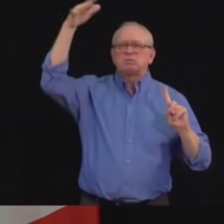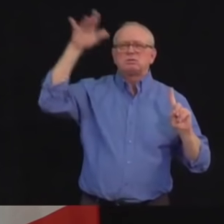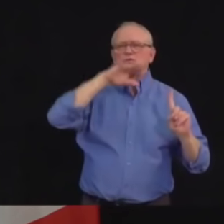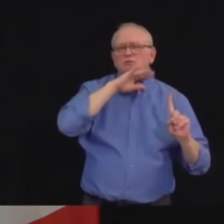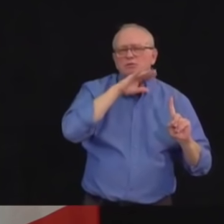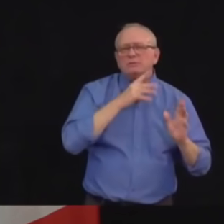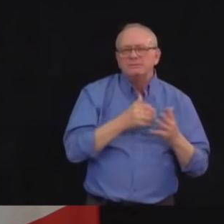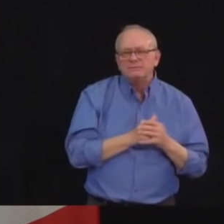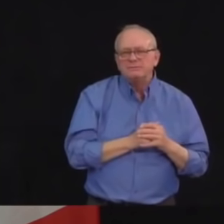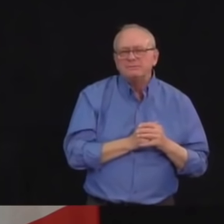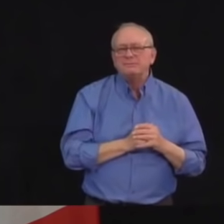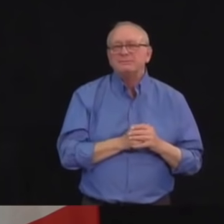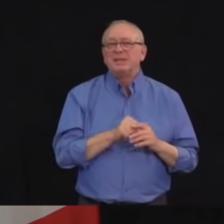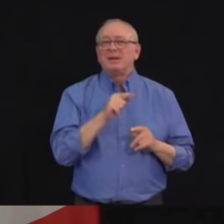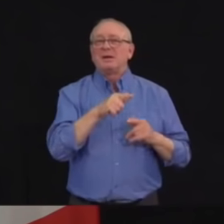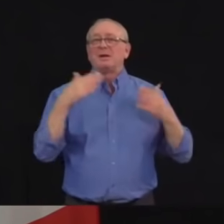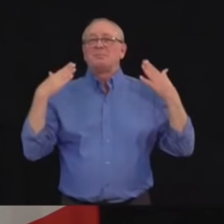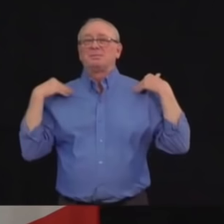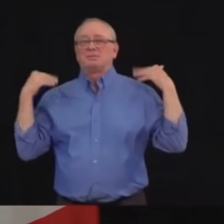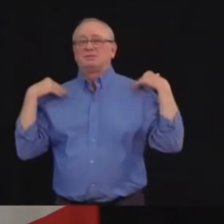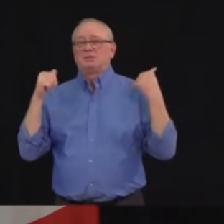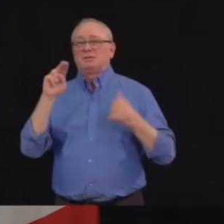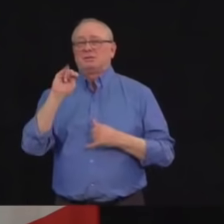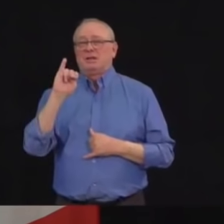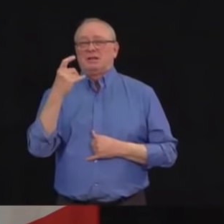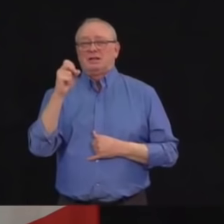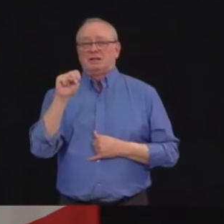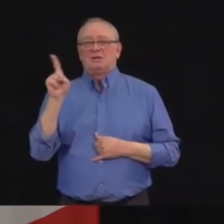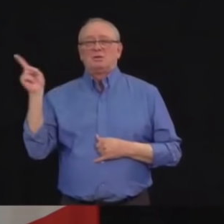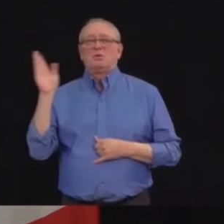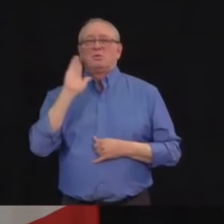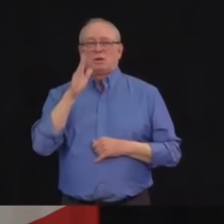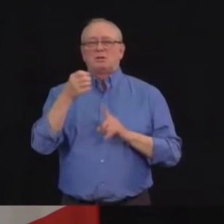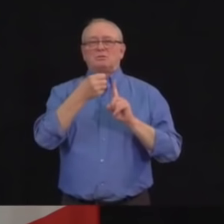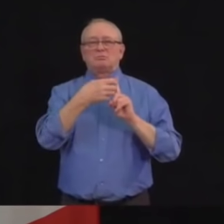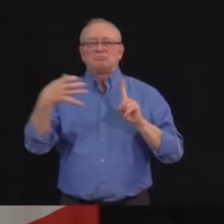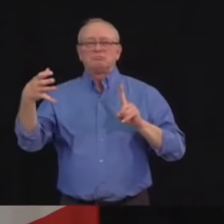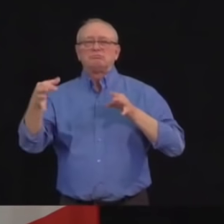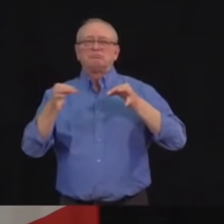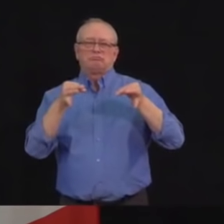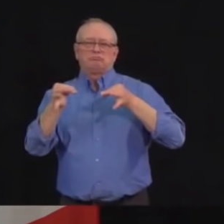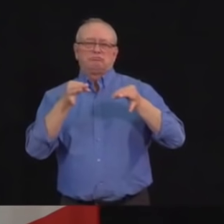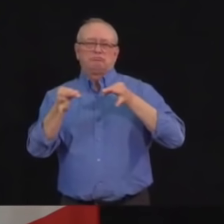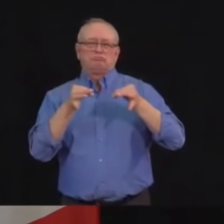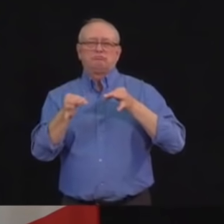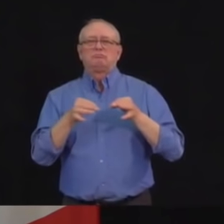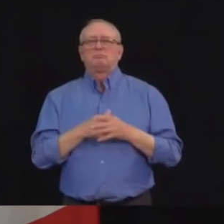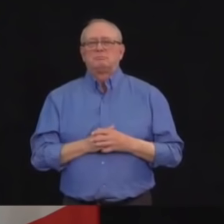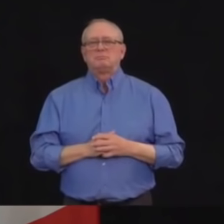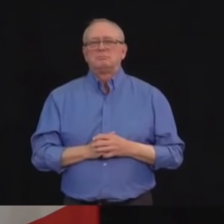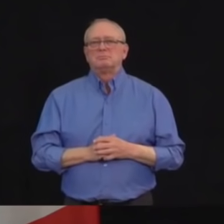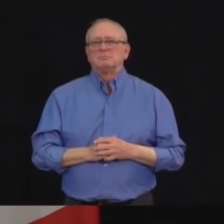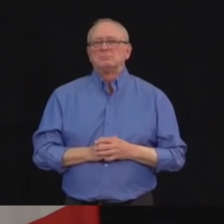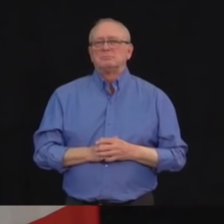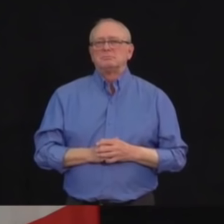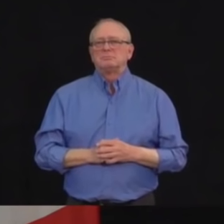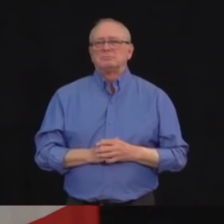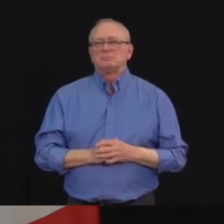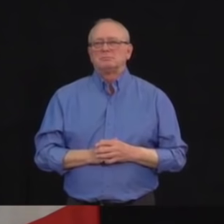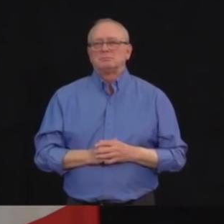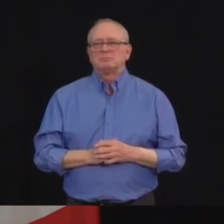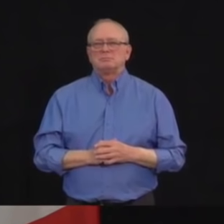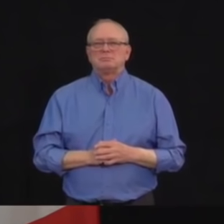this nature, part of which we hope will be the finalization of an equivalency agreement with Ottawa on methane regulations, pardon